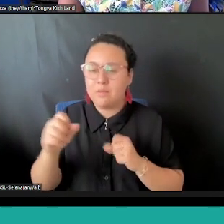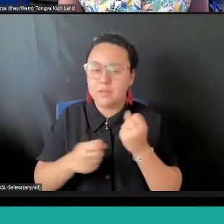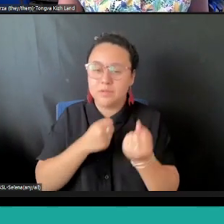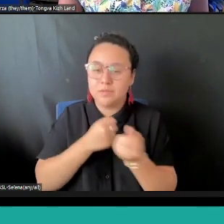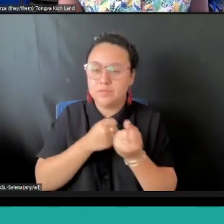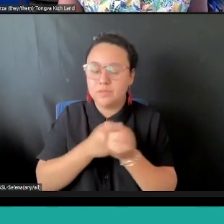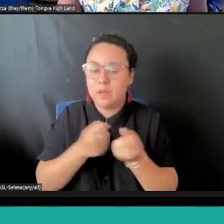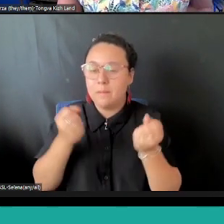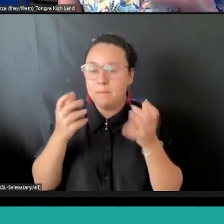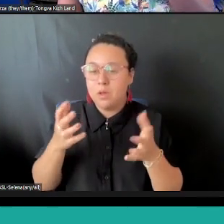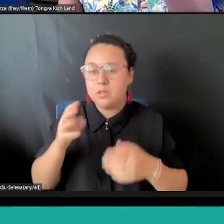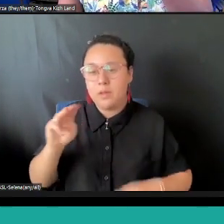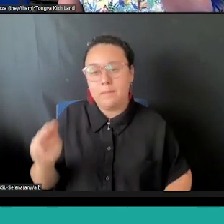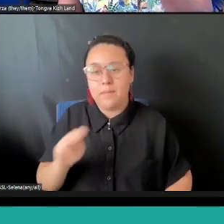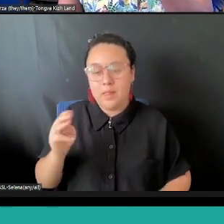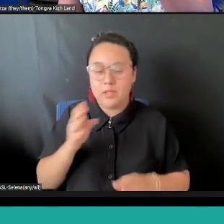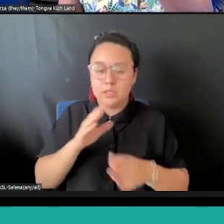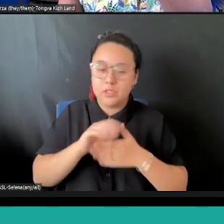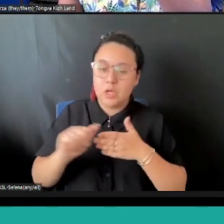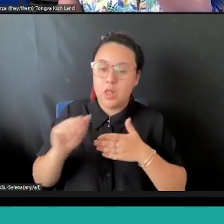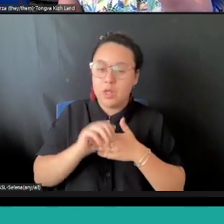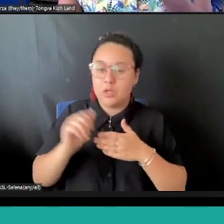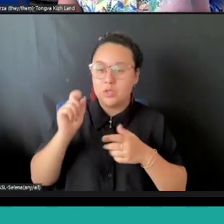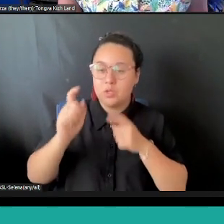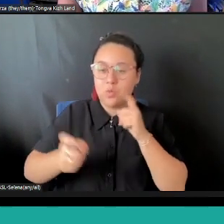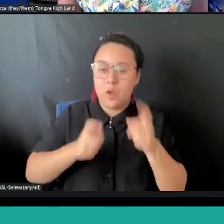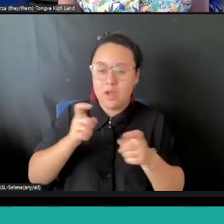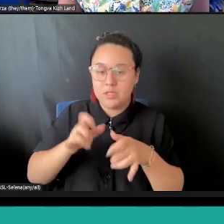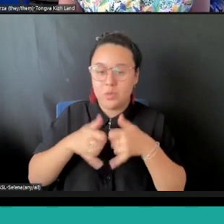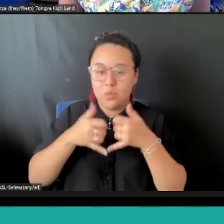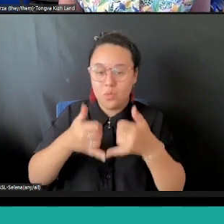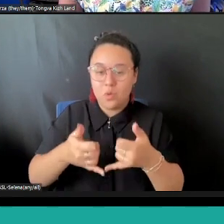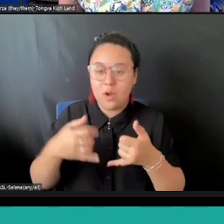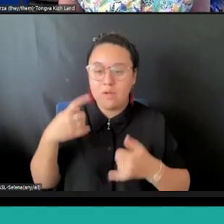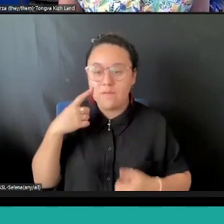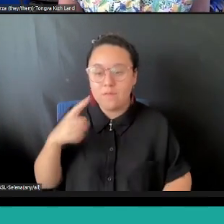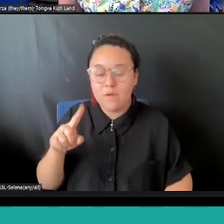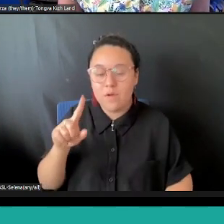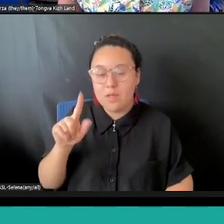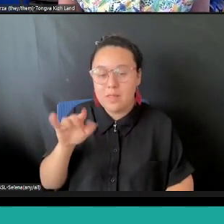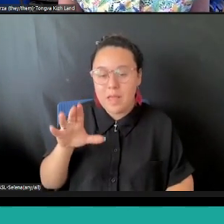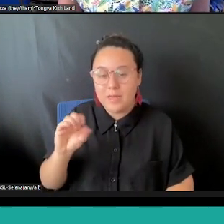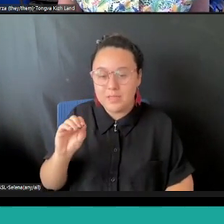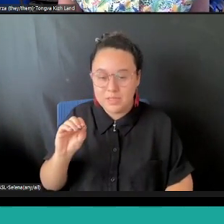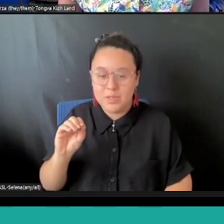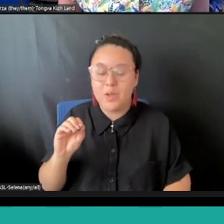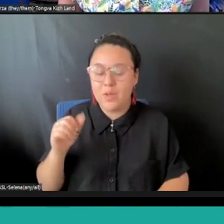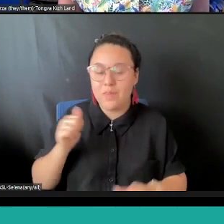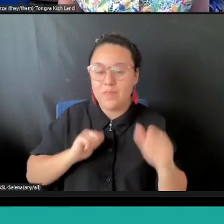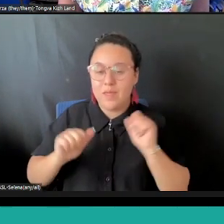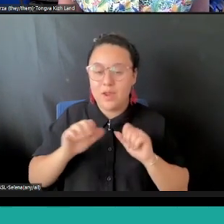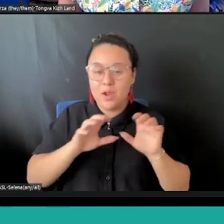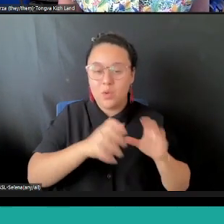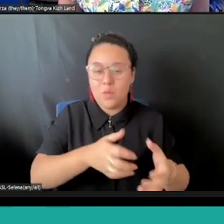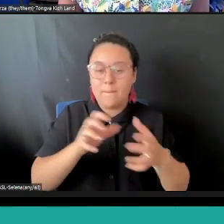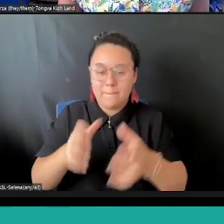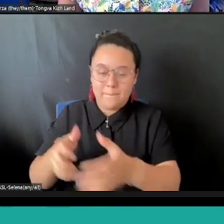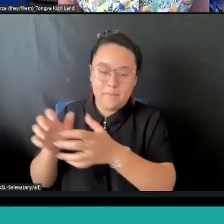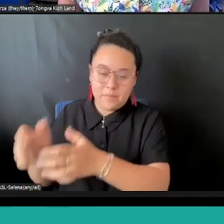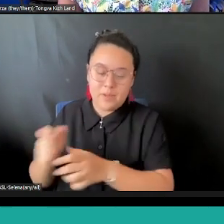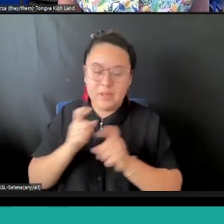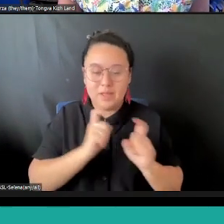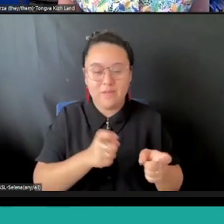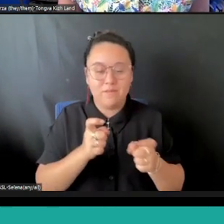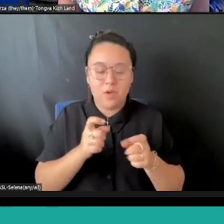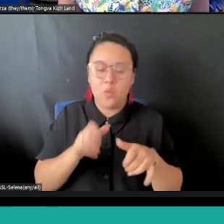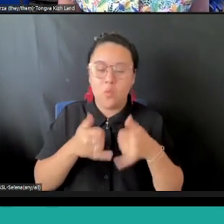a multi-million dollar granting award for Latino theater companies. And so I see sort of, you know, I